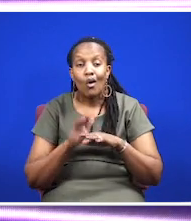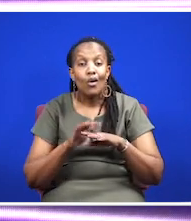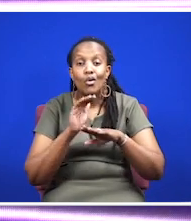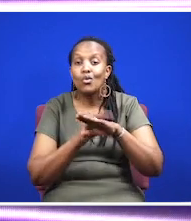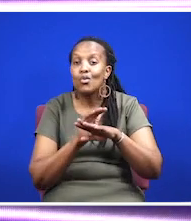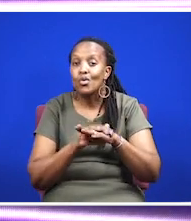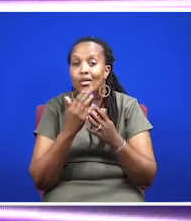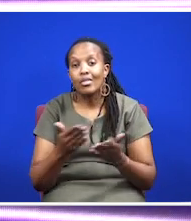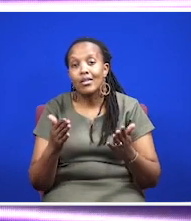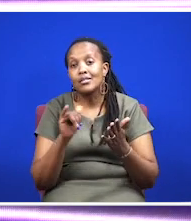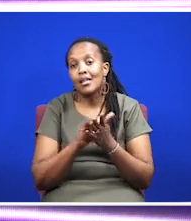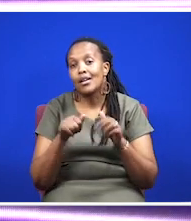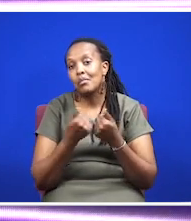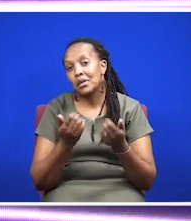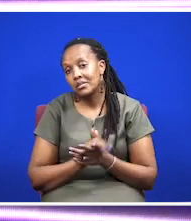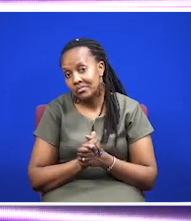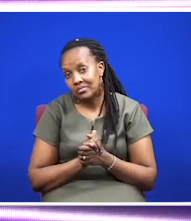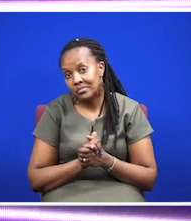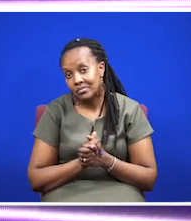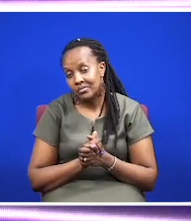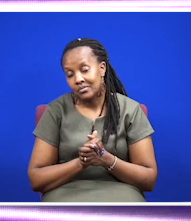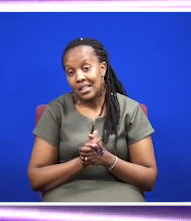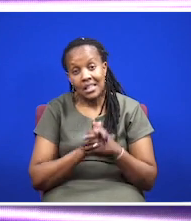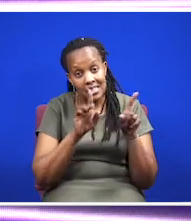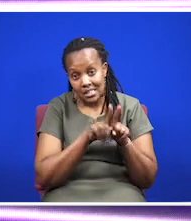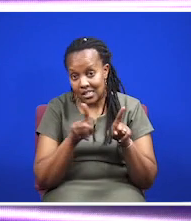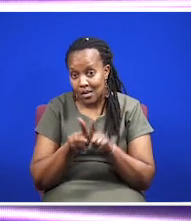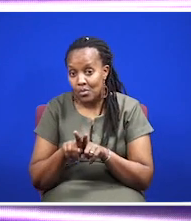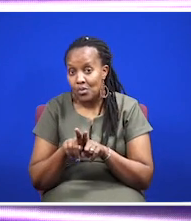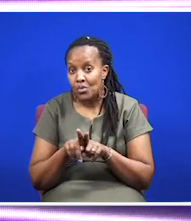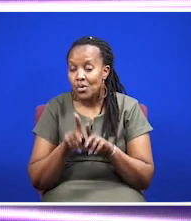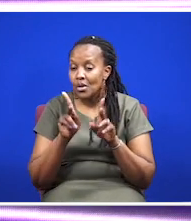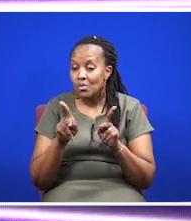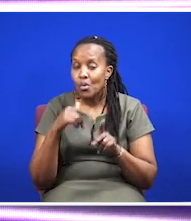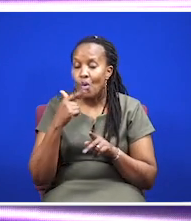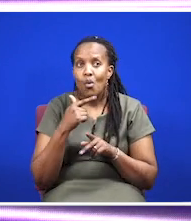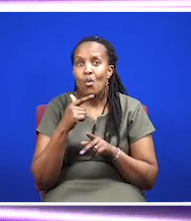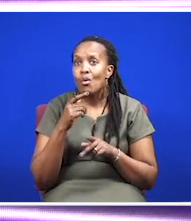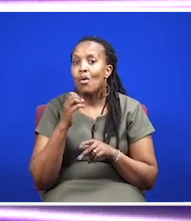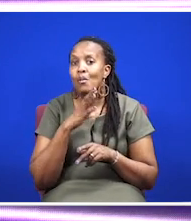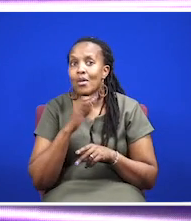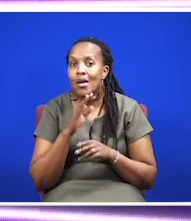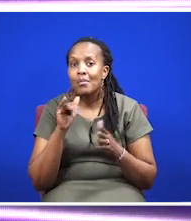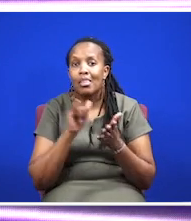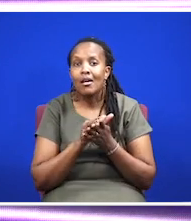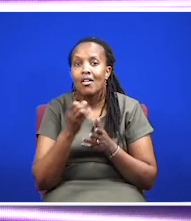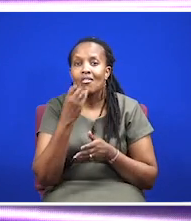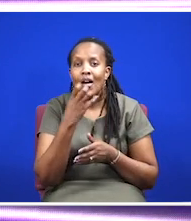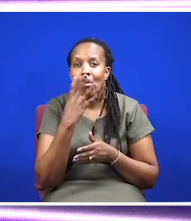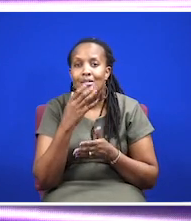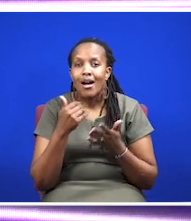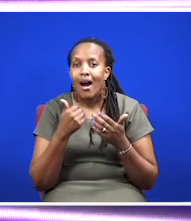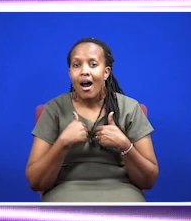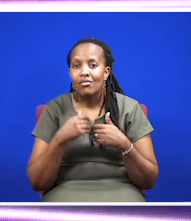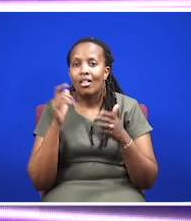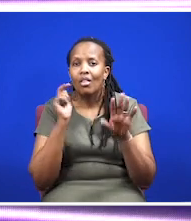happen. It is like those people who complain that roses have thorns. But you can reverse that and say,